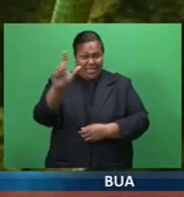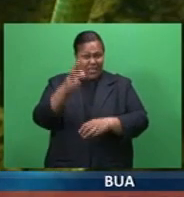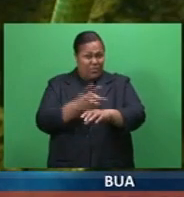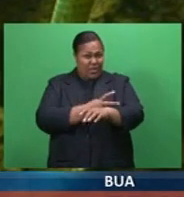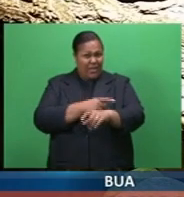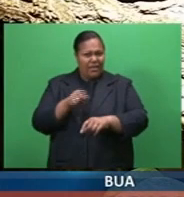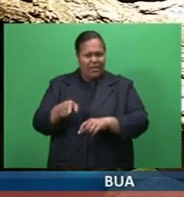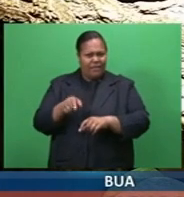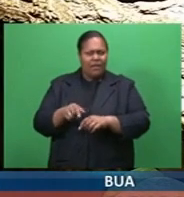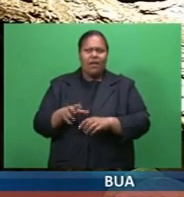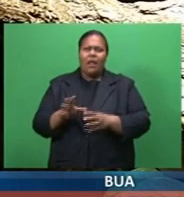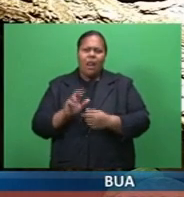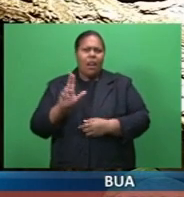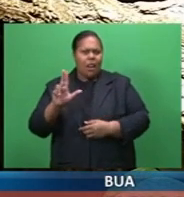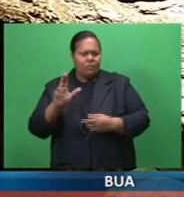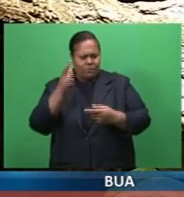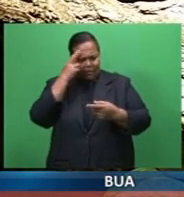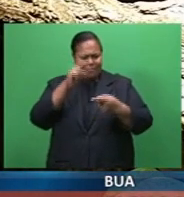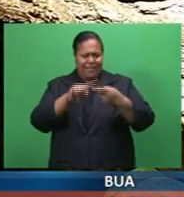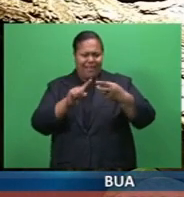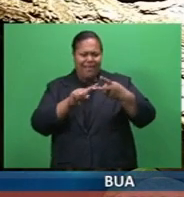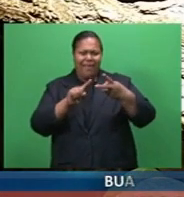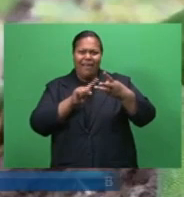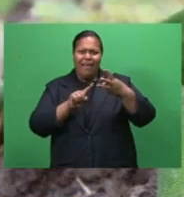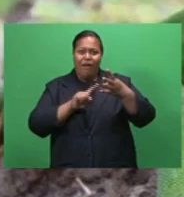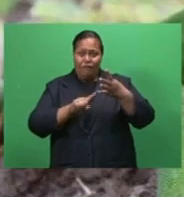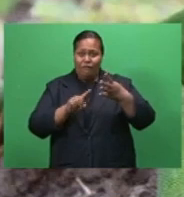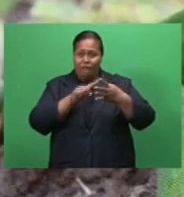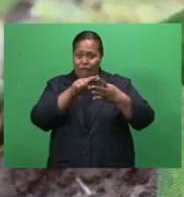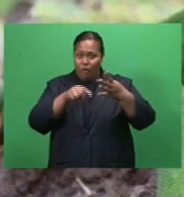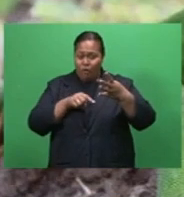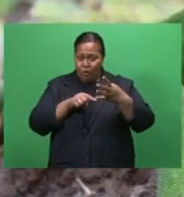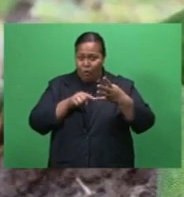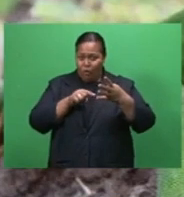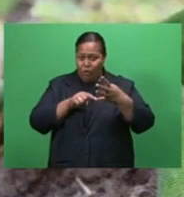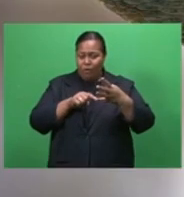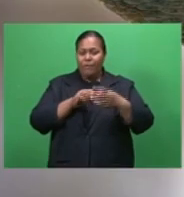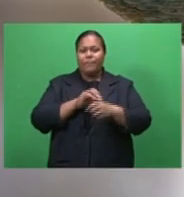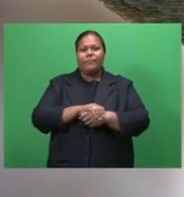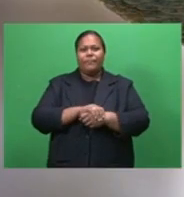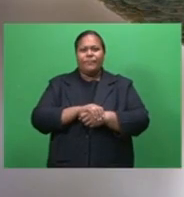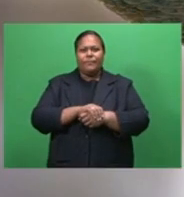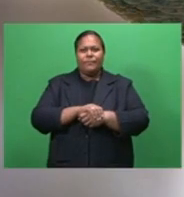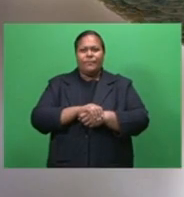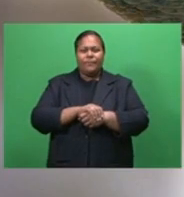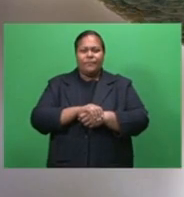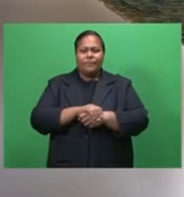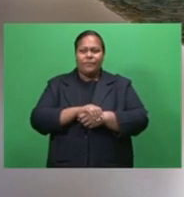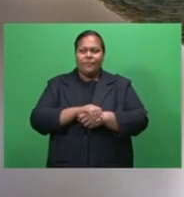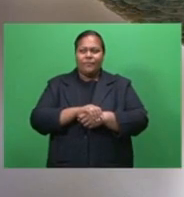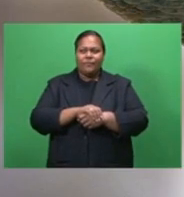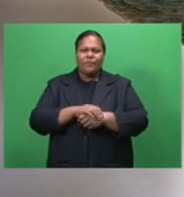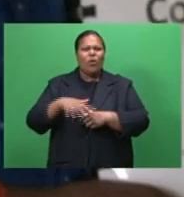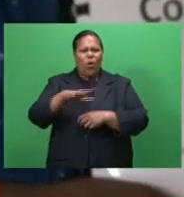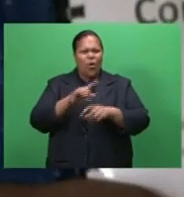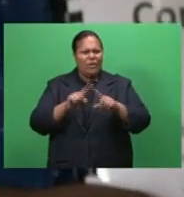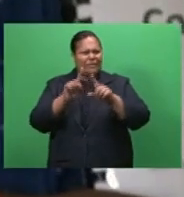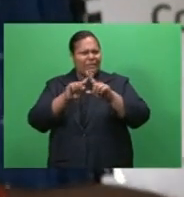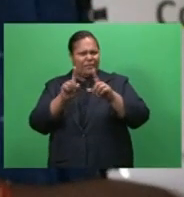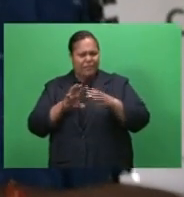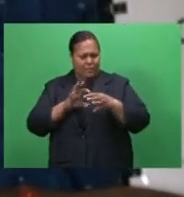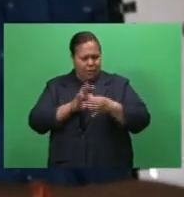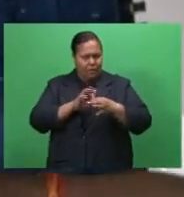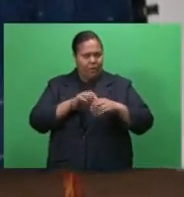banded iguana, the Fijian banded iguana, the Ngau iguana, and the Fijian crested iguana. The